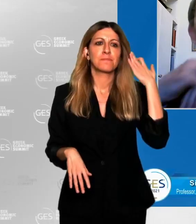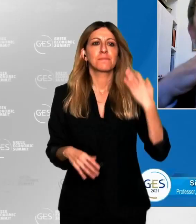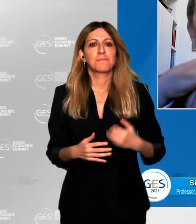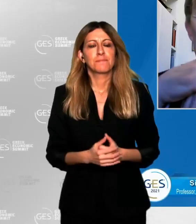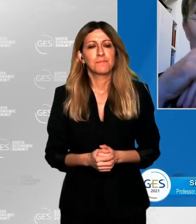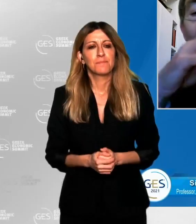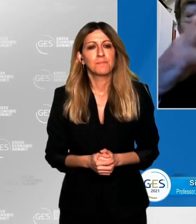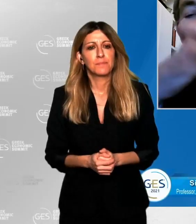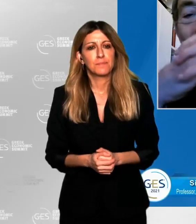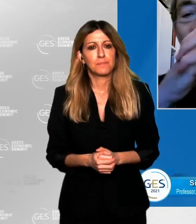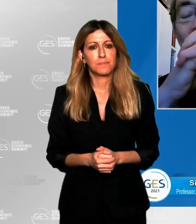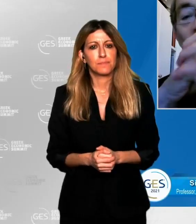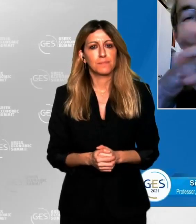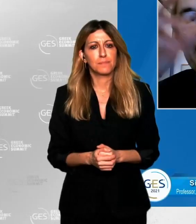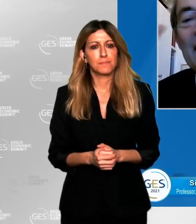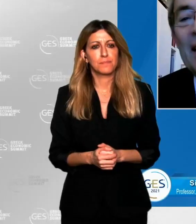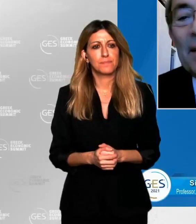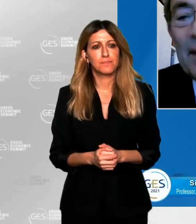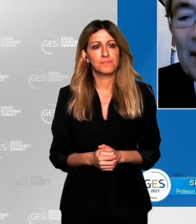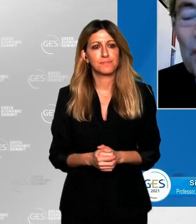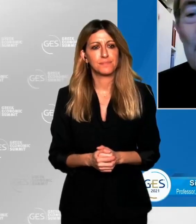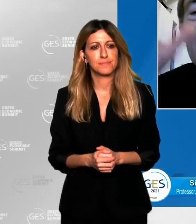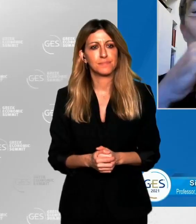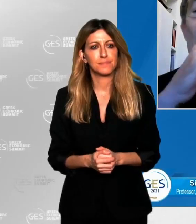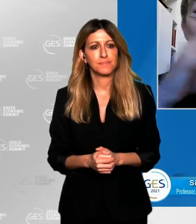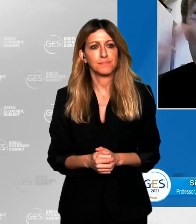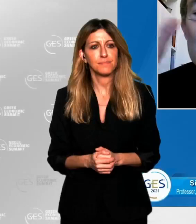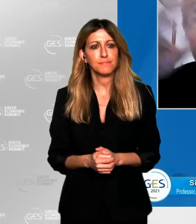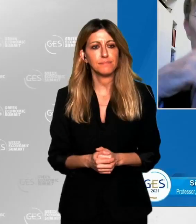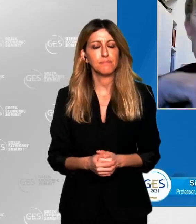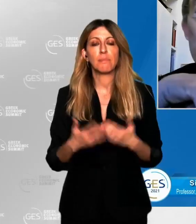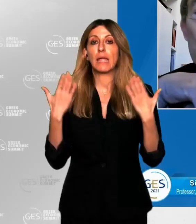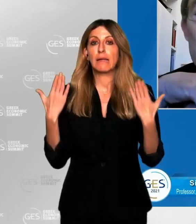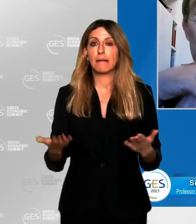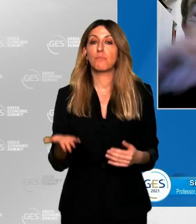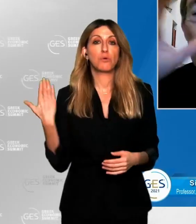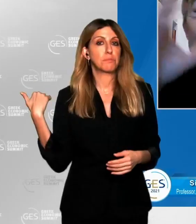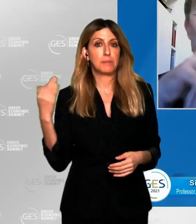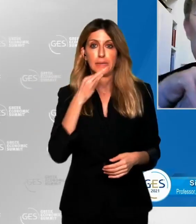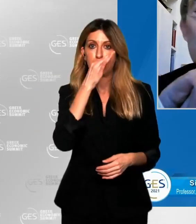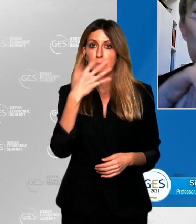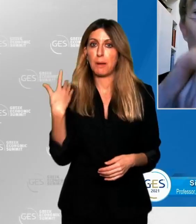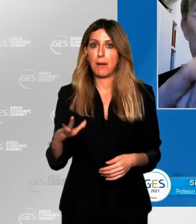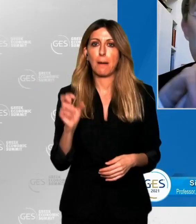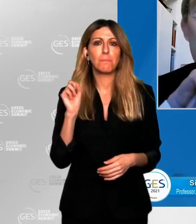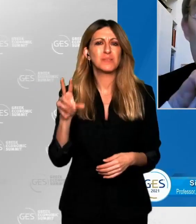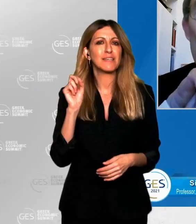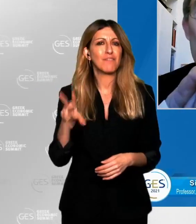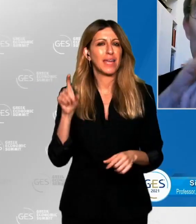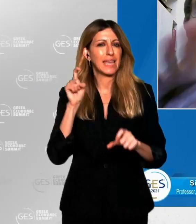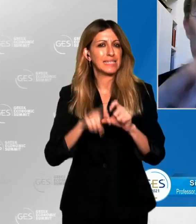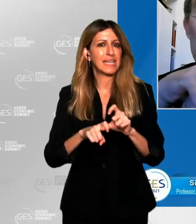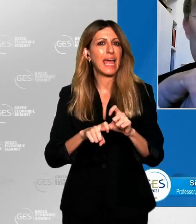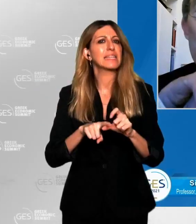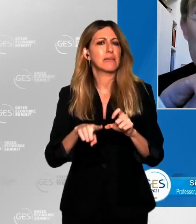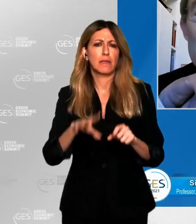Okay. Now, I mentioned that the digital companies are the ones that would drive innovation. We do need to take care of